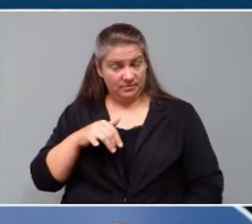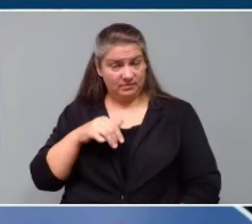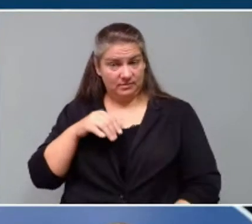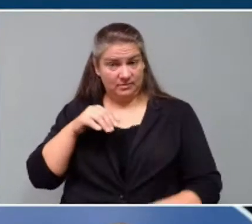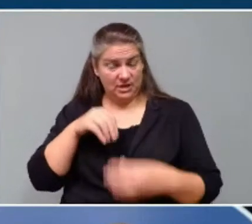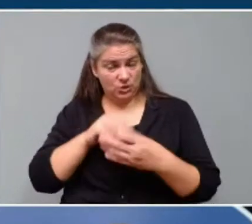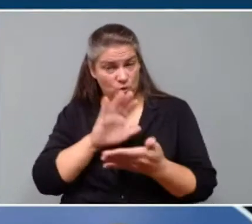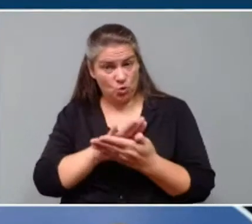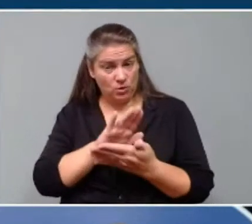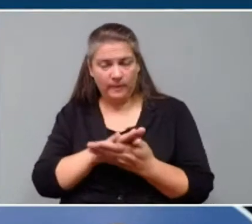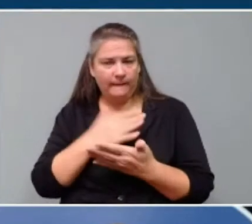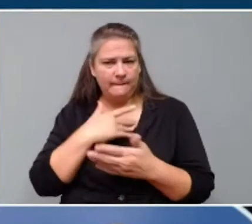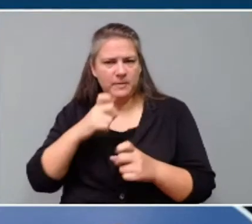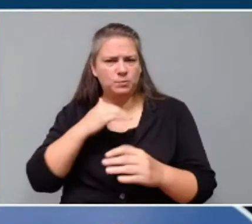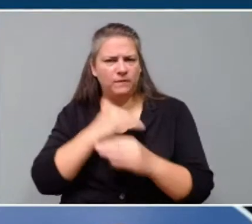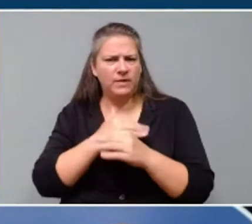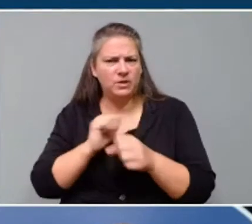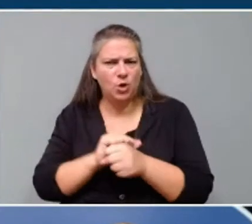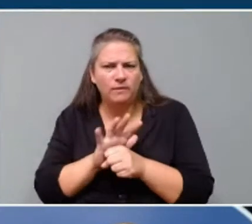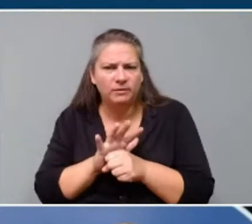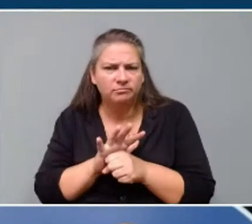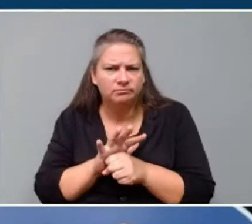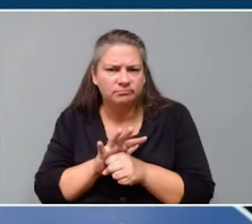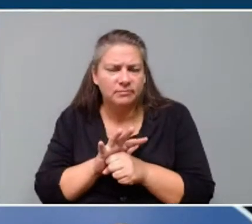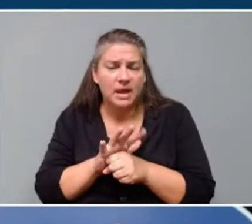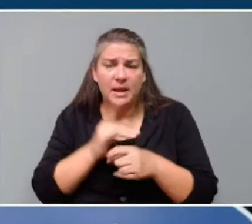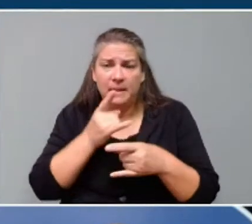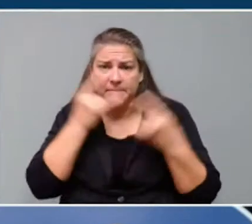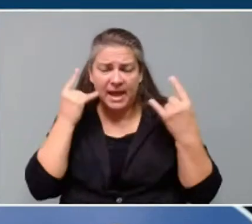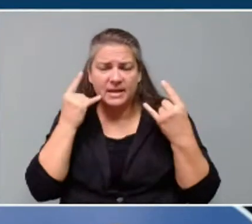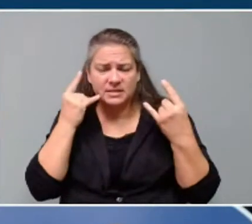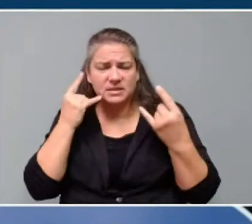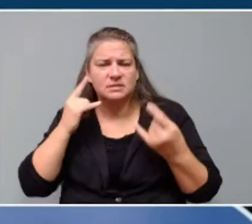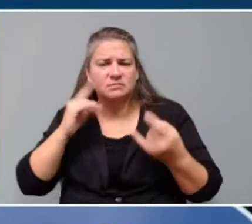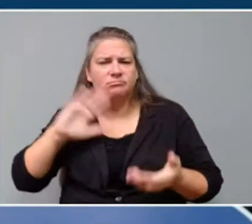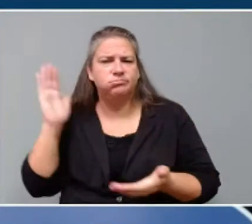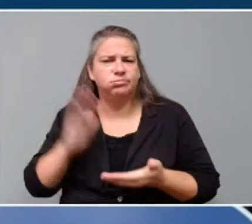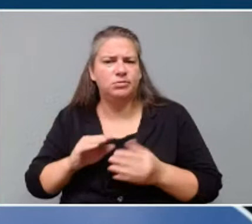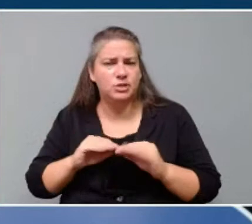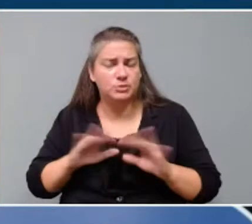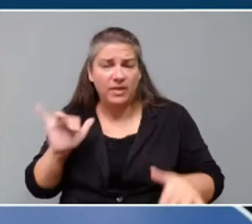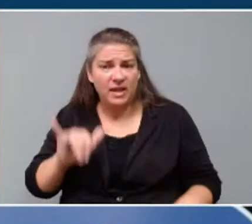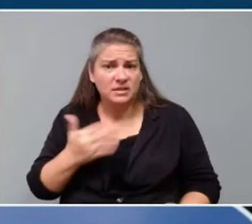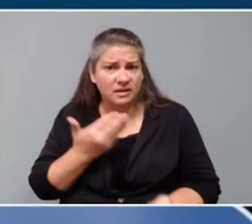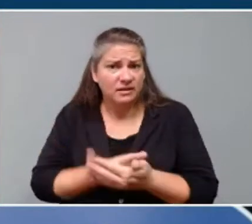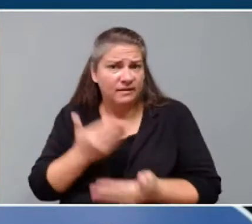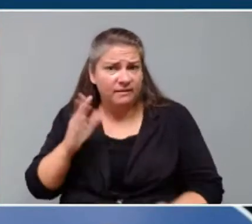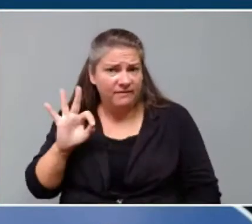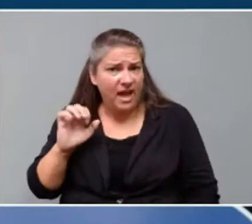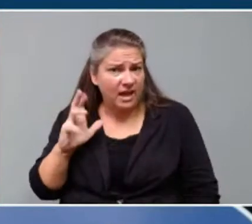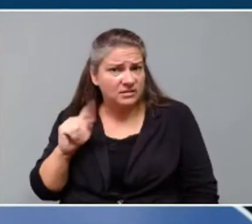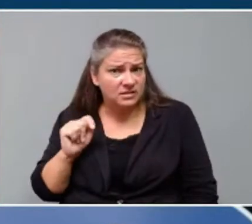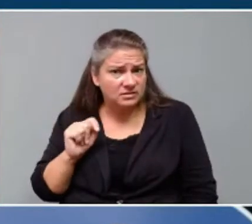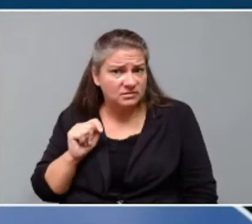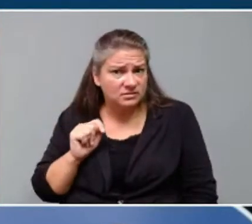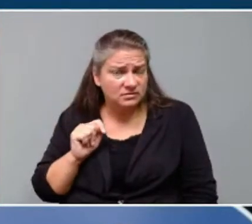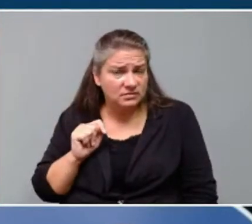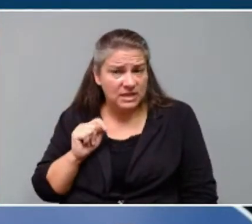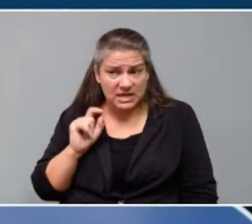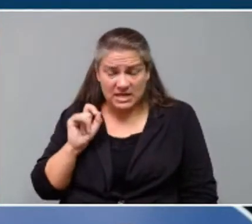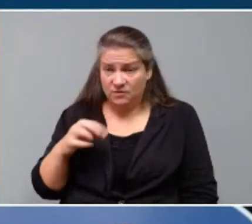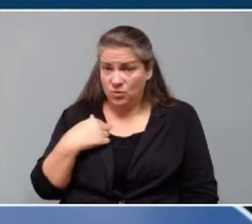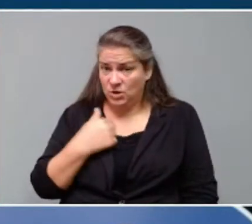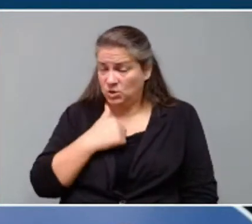And masks absolutely slow the spread. That is fact. But here's the other thing. When we don't require masking